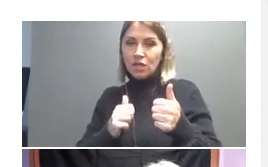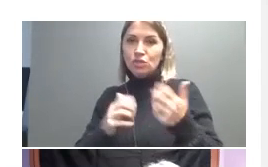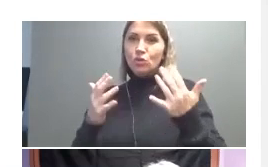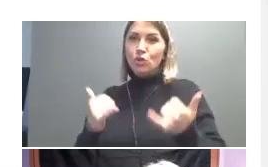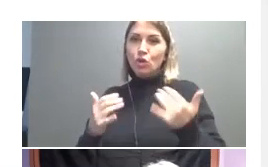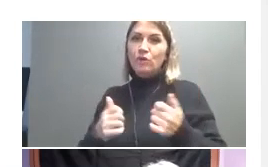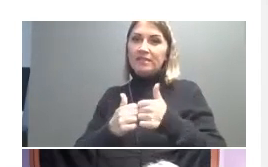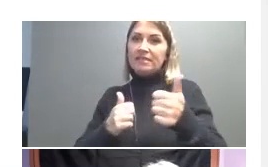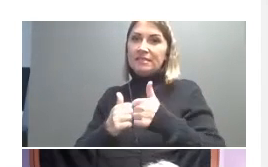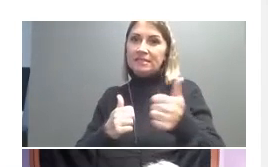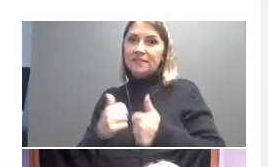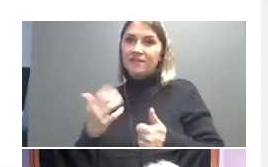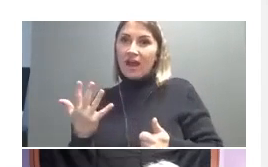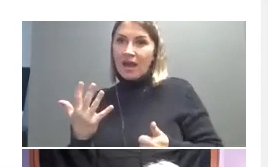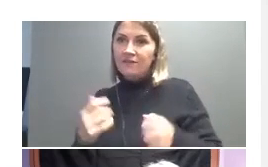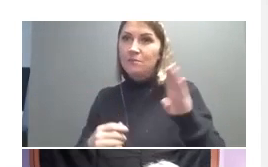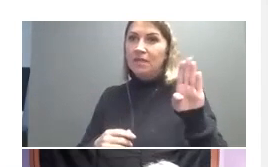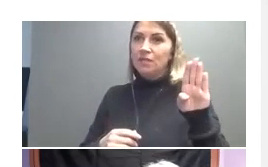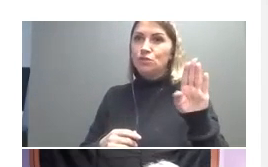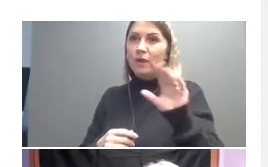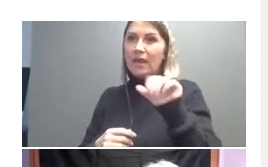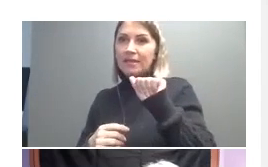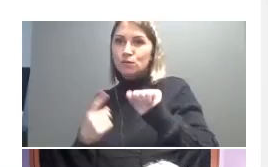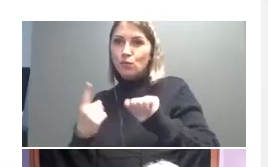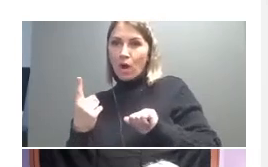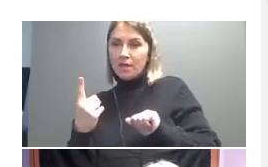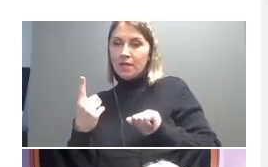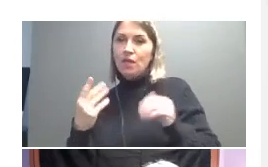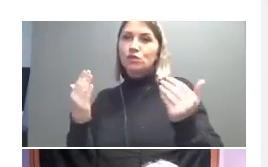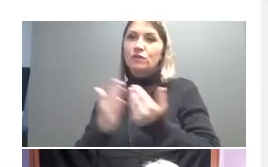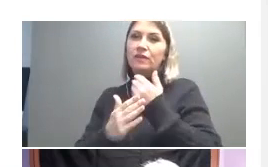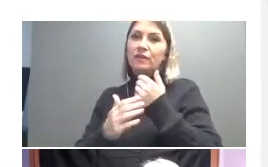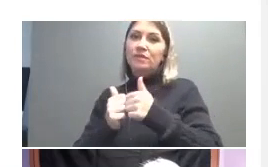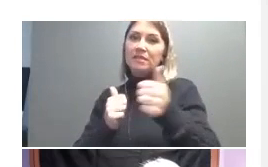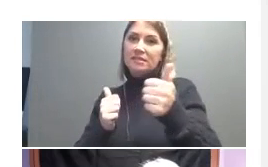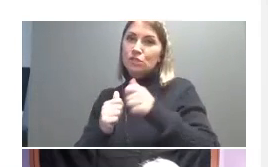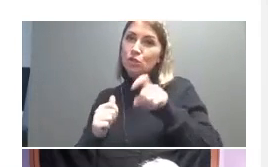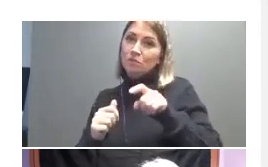is 5. B to A is 1, so that new distance could have been 6,